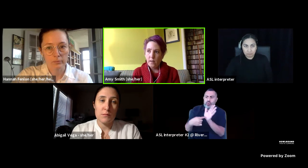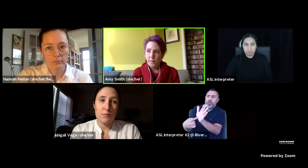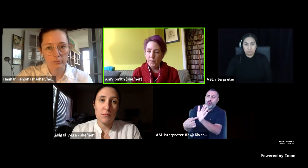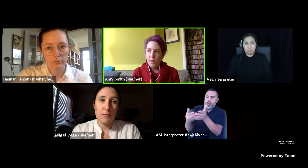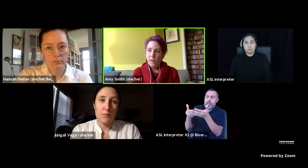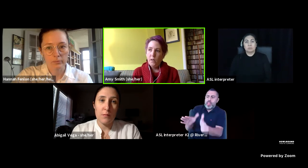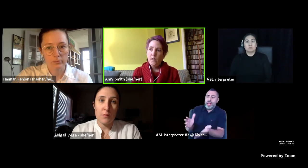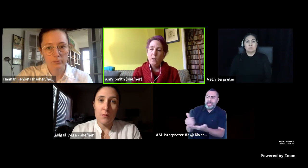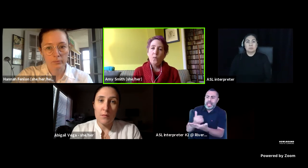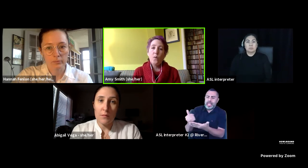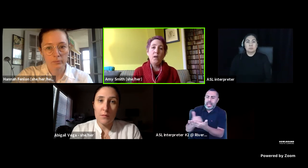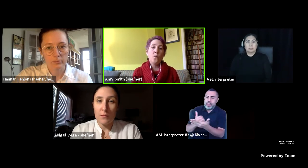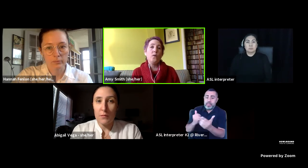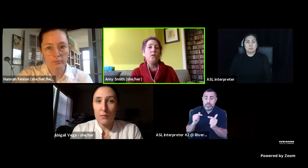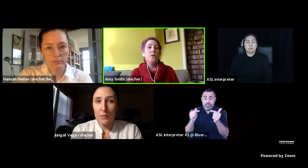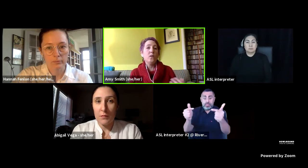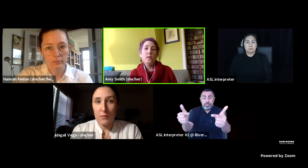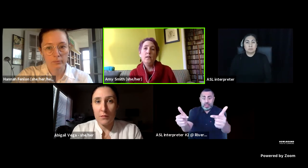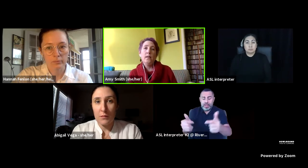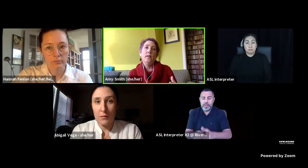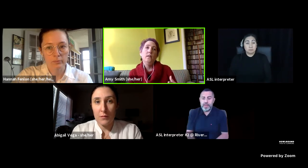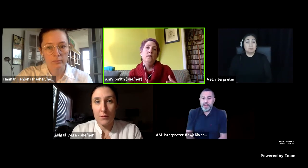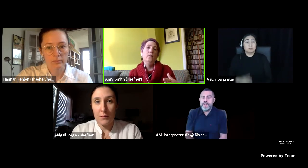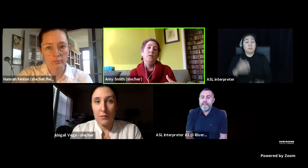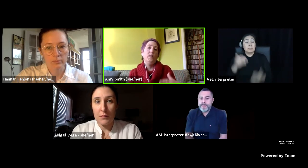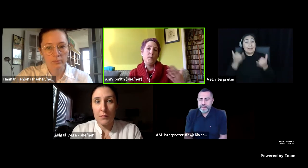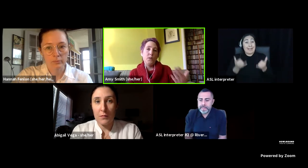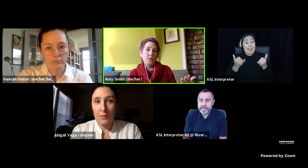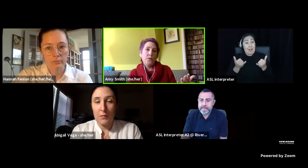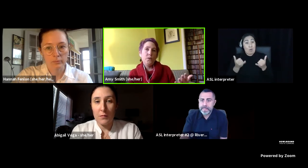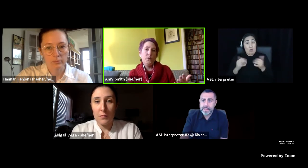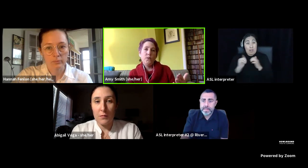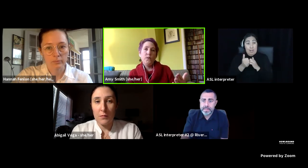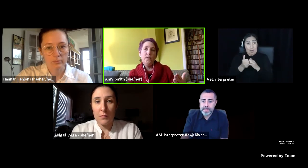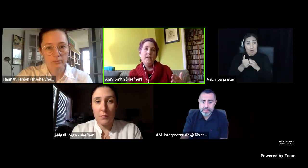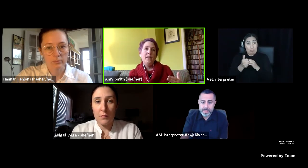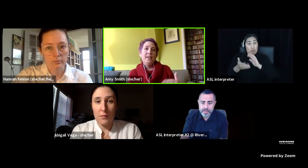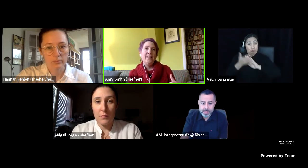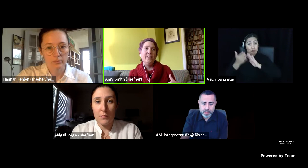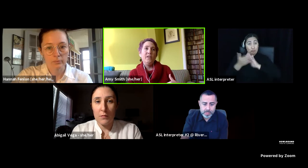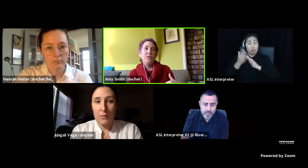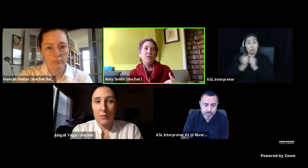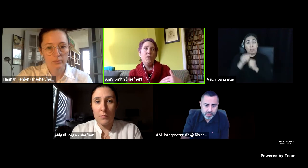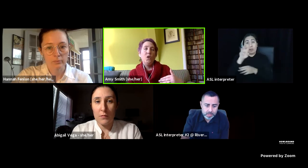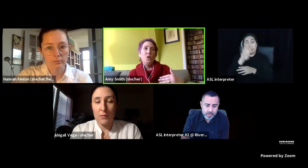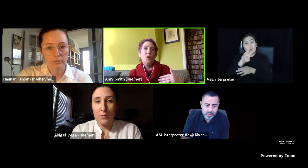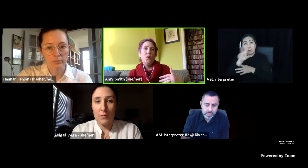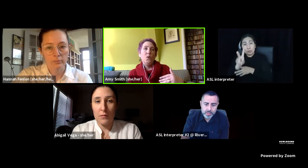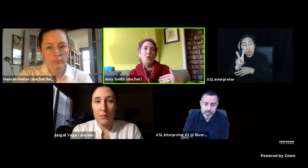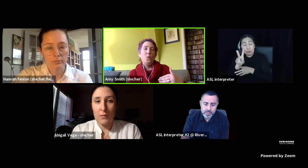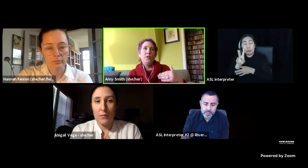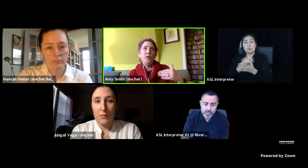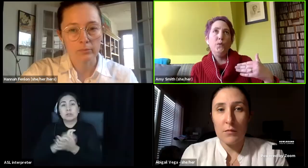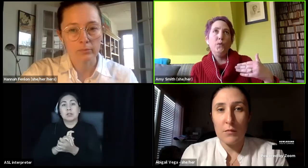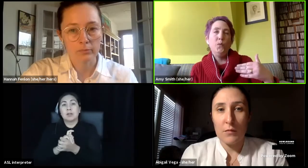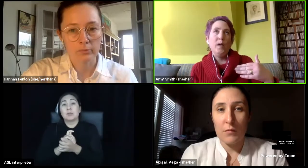lost income. The way it works currently with W-2s is